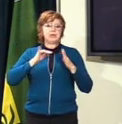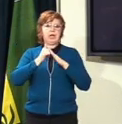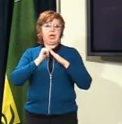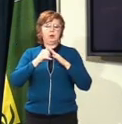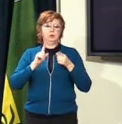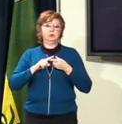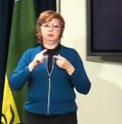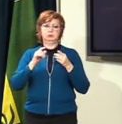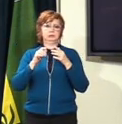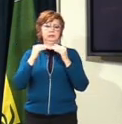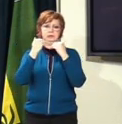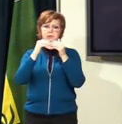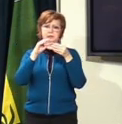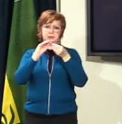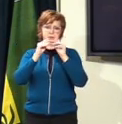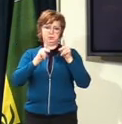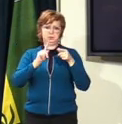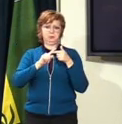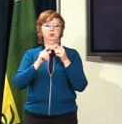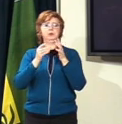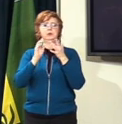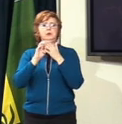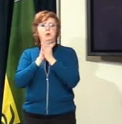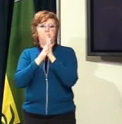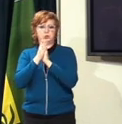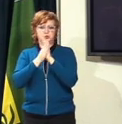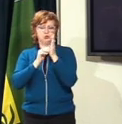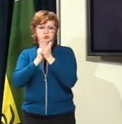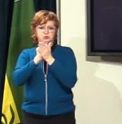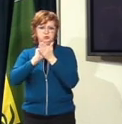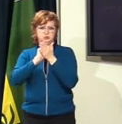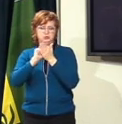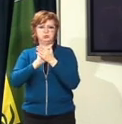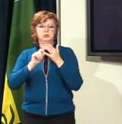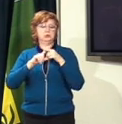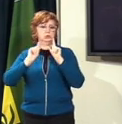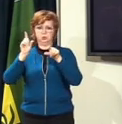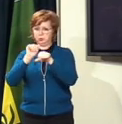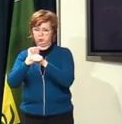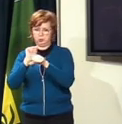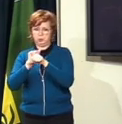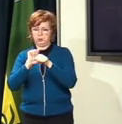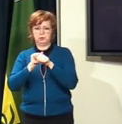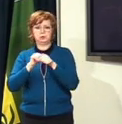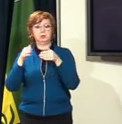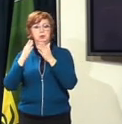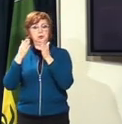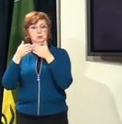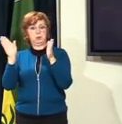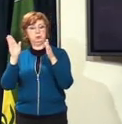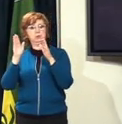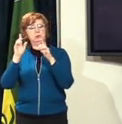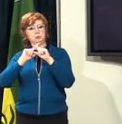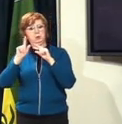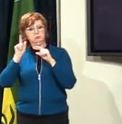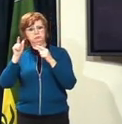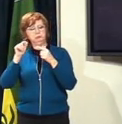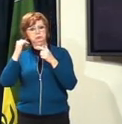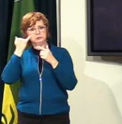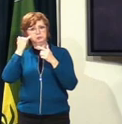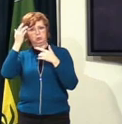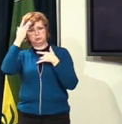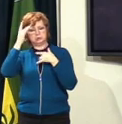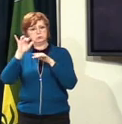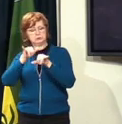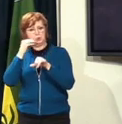possible, wash your hands regularly, don't go to work or out in public if you're ill, unless it's to seek medical attention. Abide by